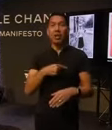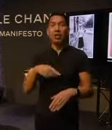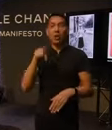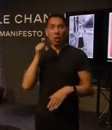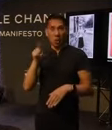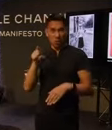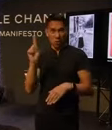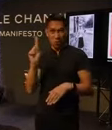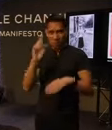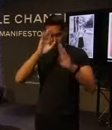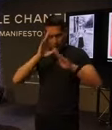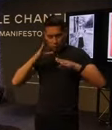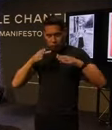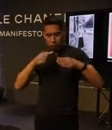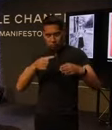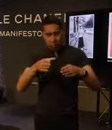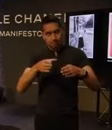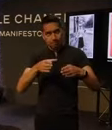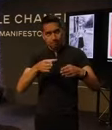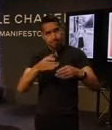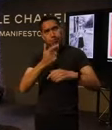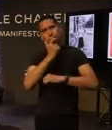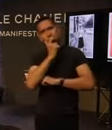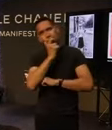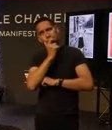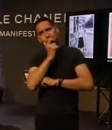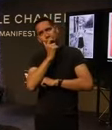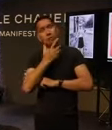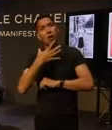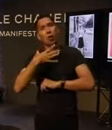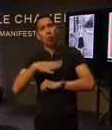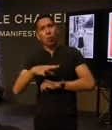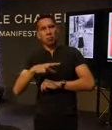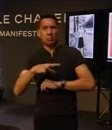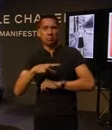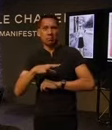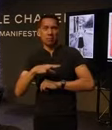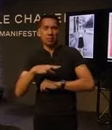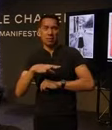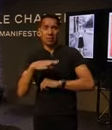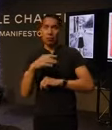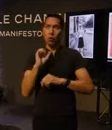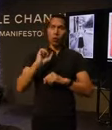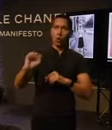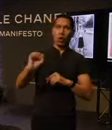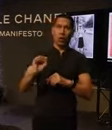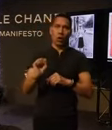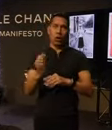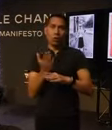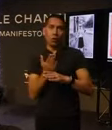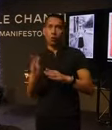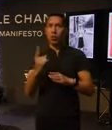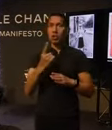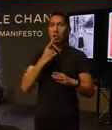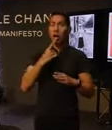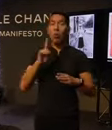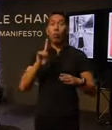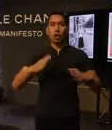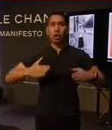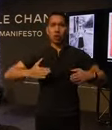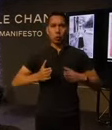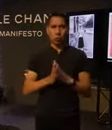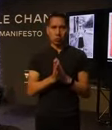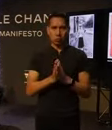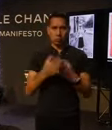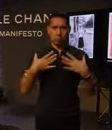that she chooses to look at in reintroducing her style is the suit. And we'll talk a